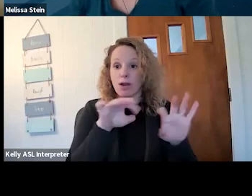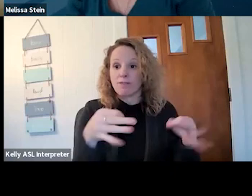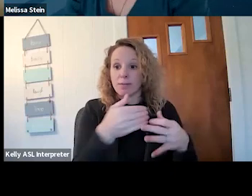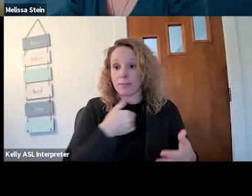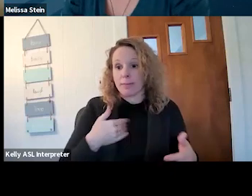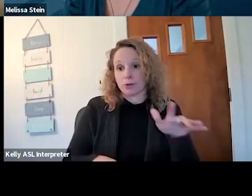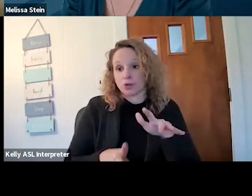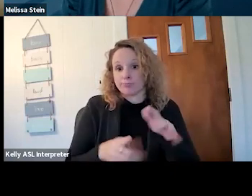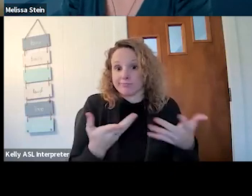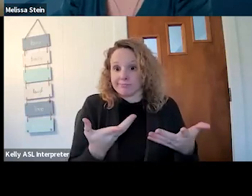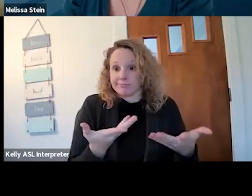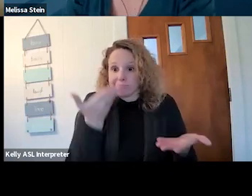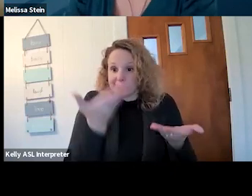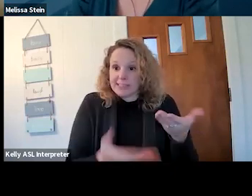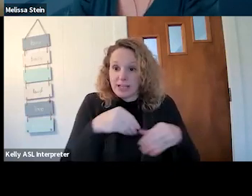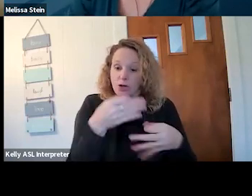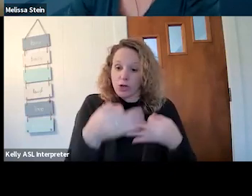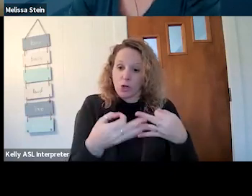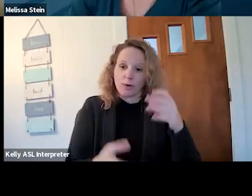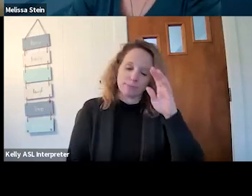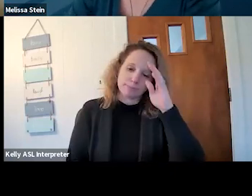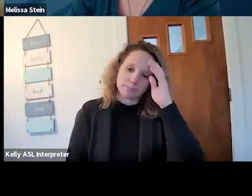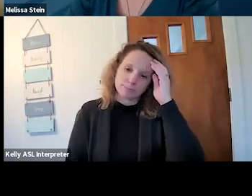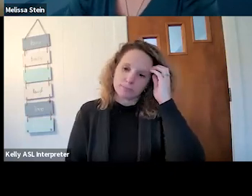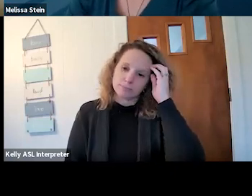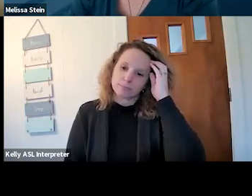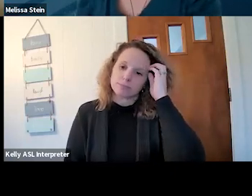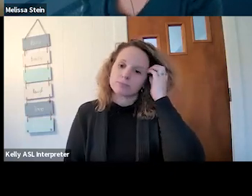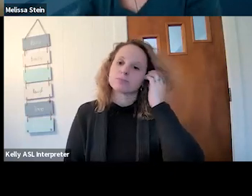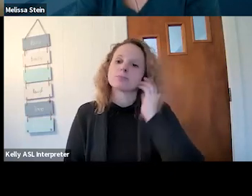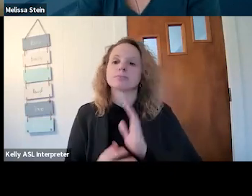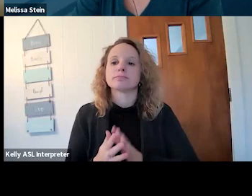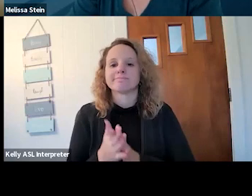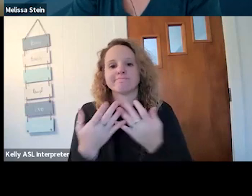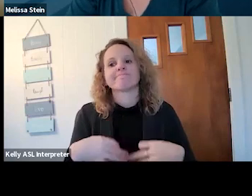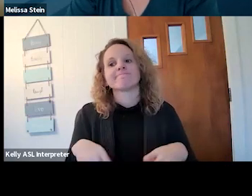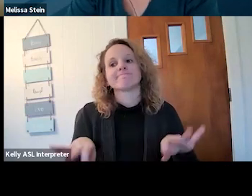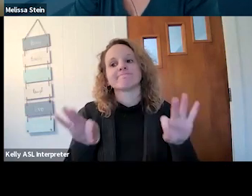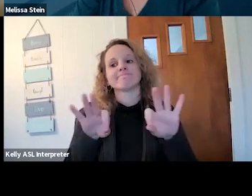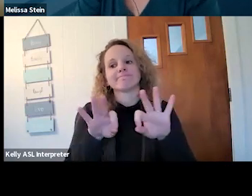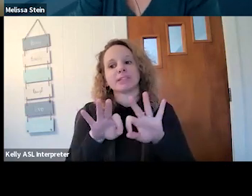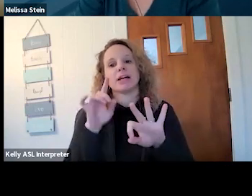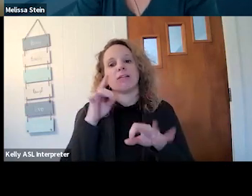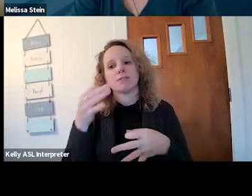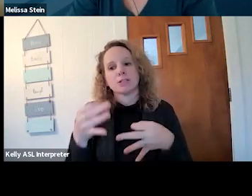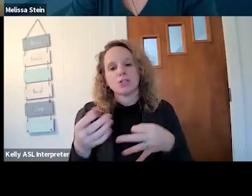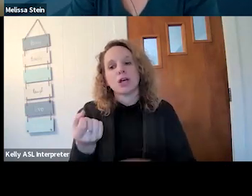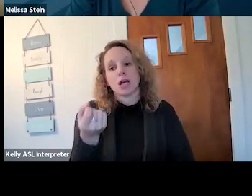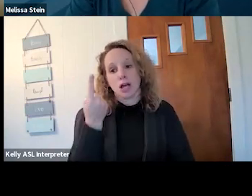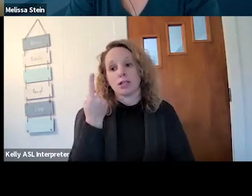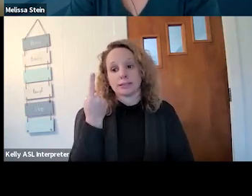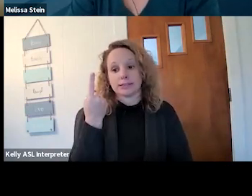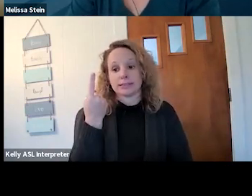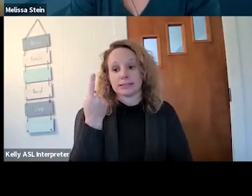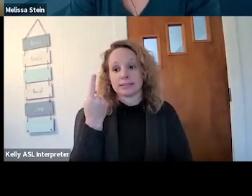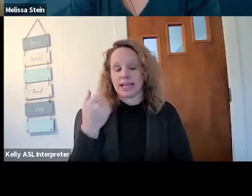up? So it's important for the judge sitting in the treatment court to understand something